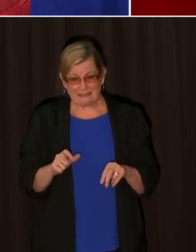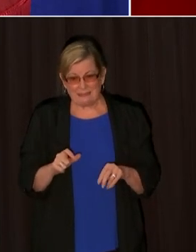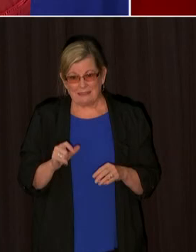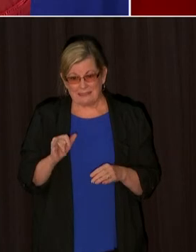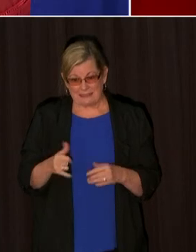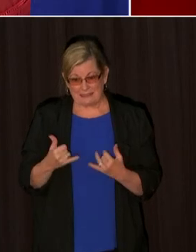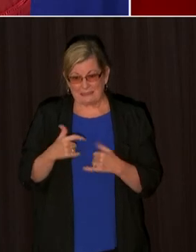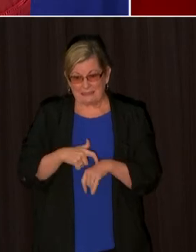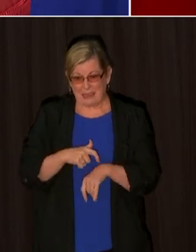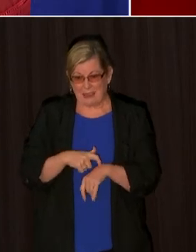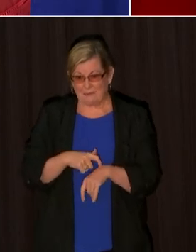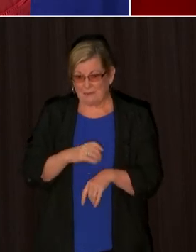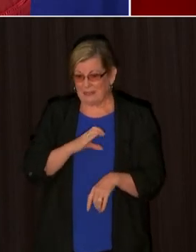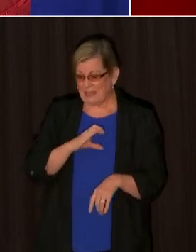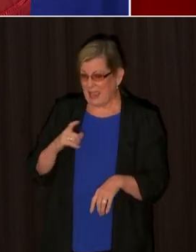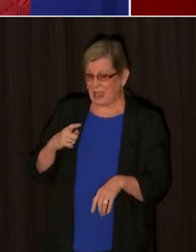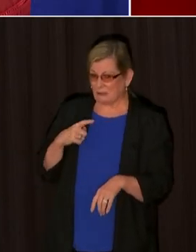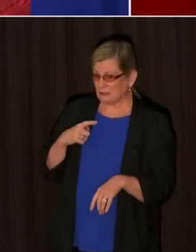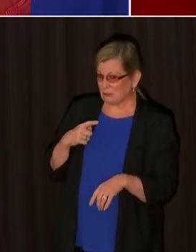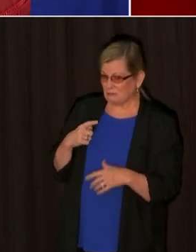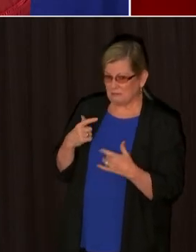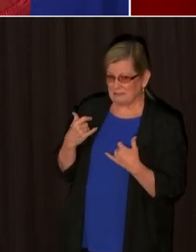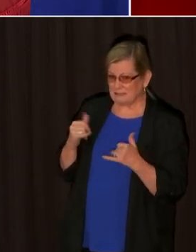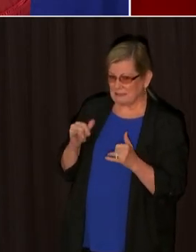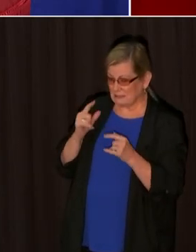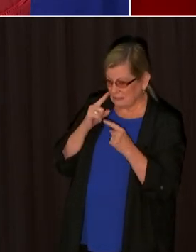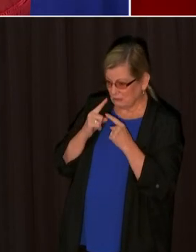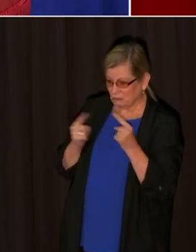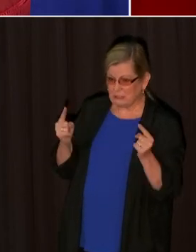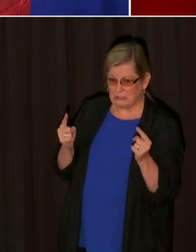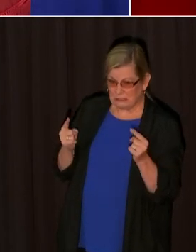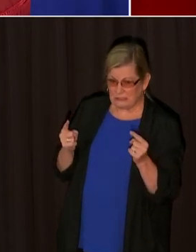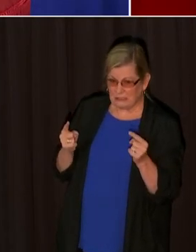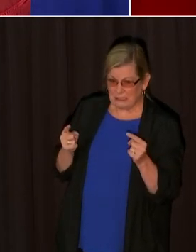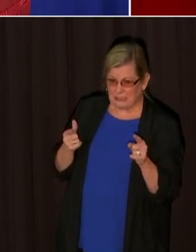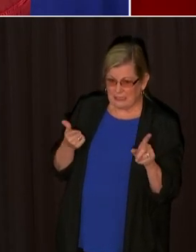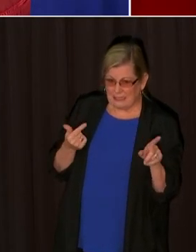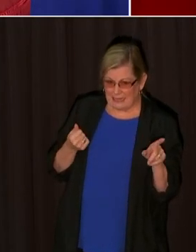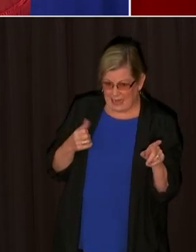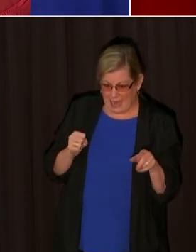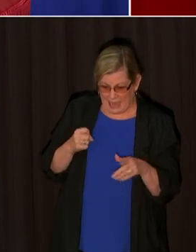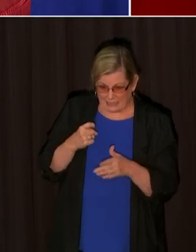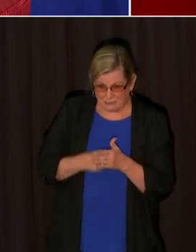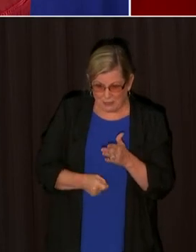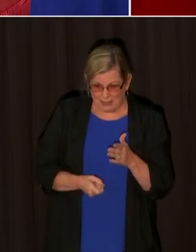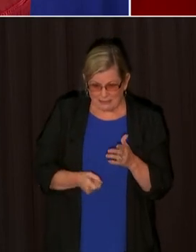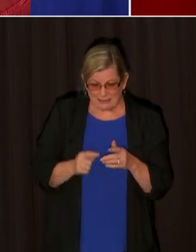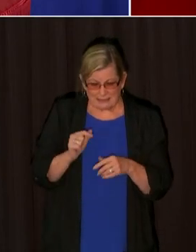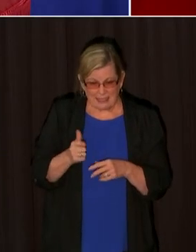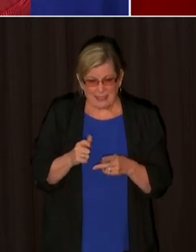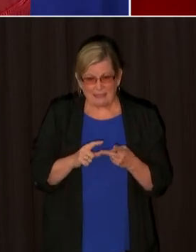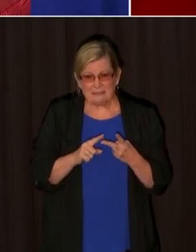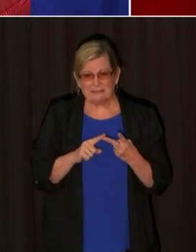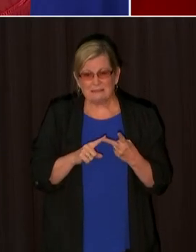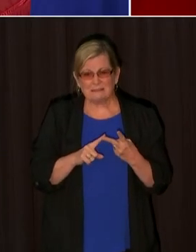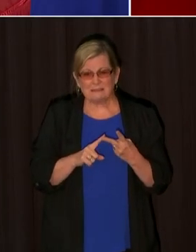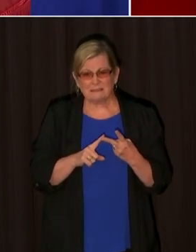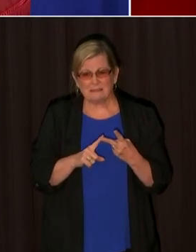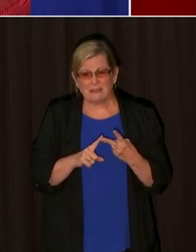council did otherwise in terms of the gas tax and and in terms of upper